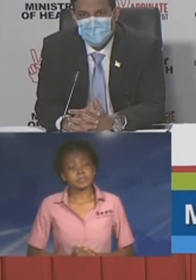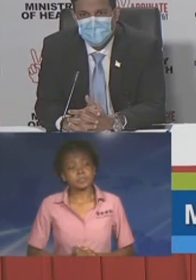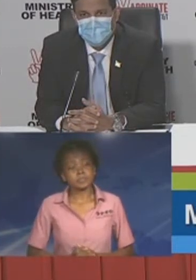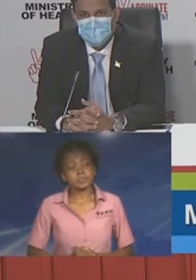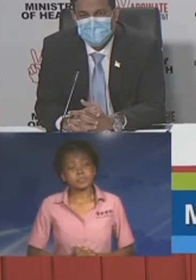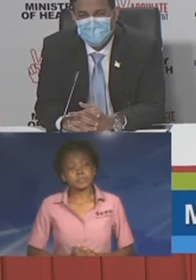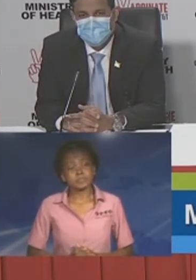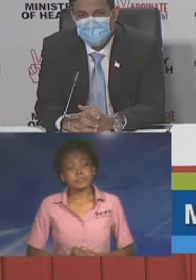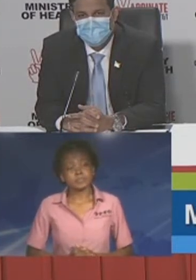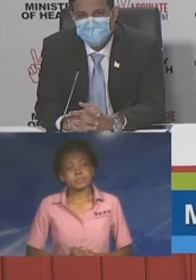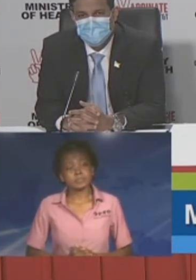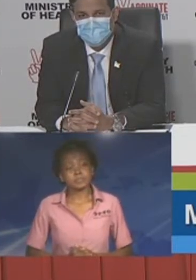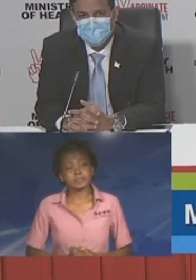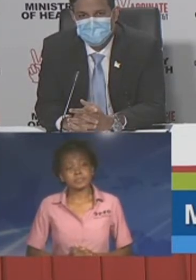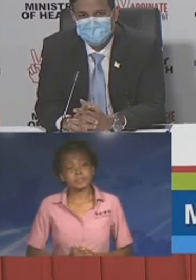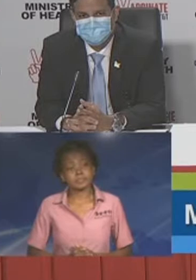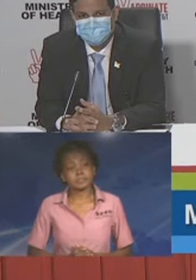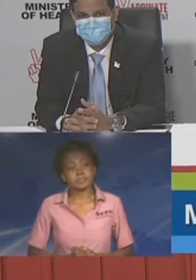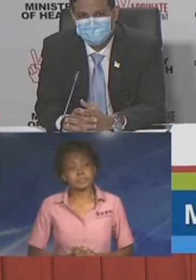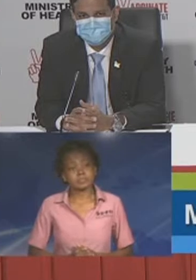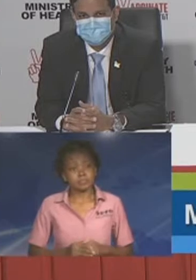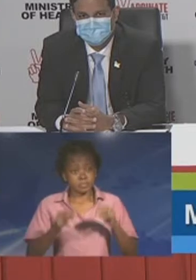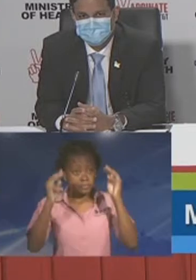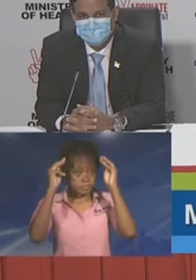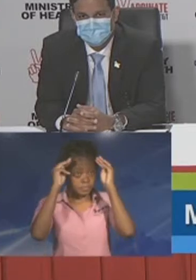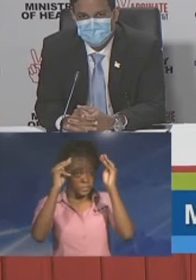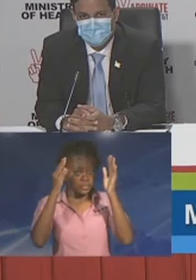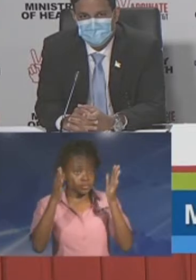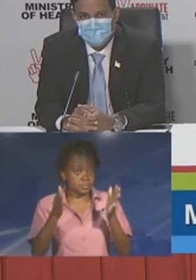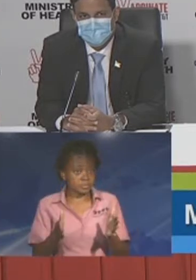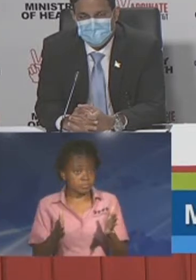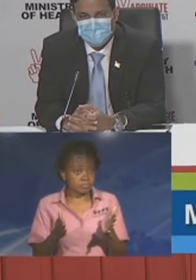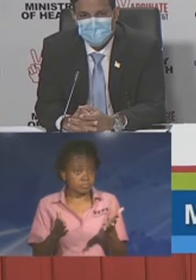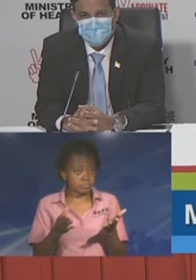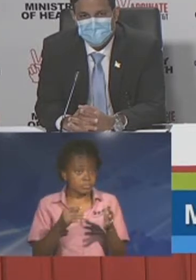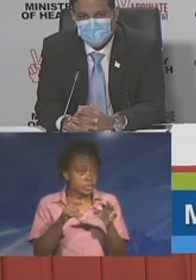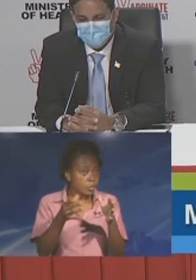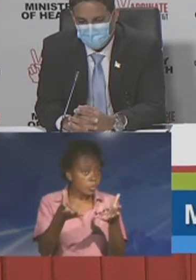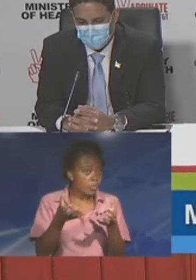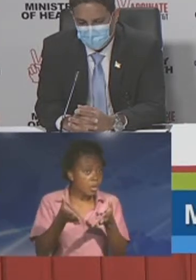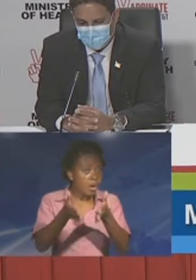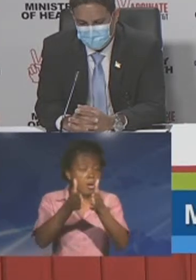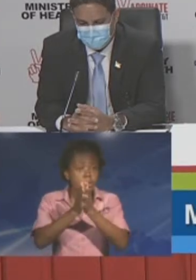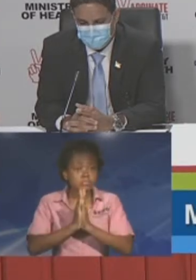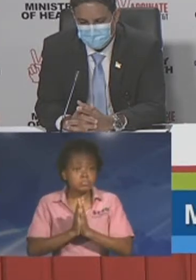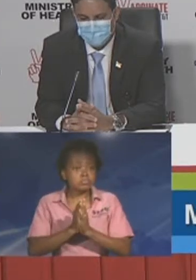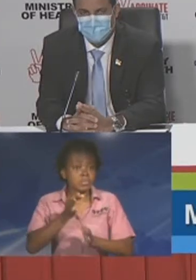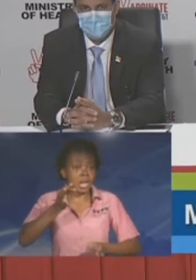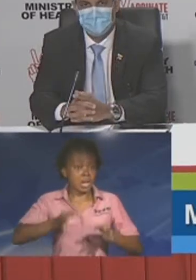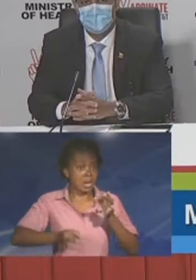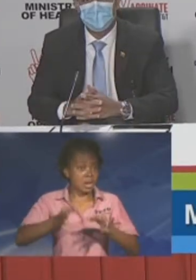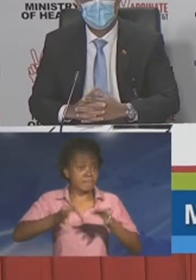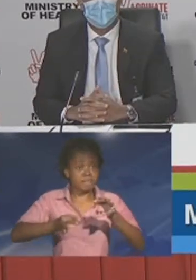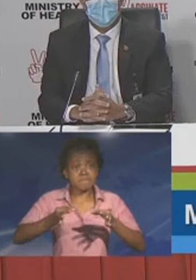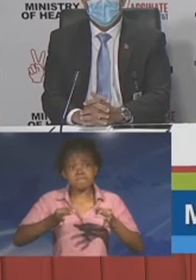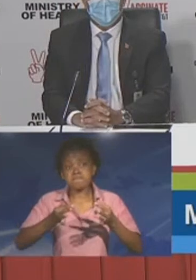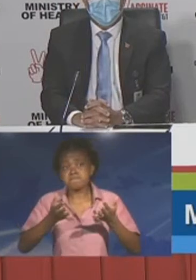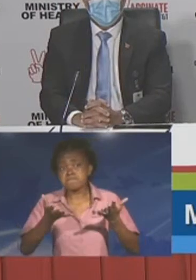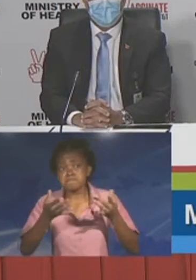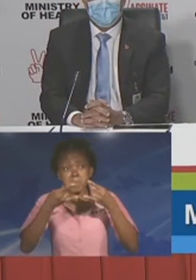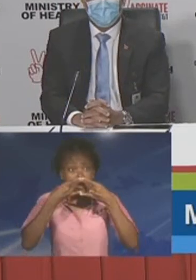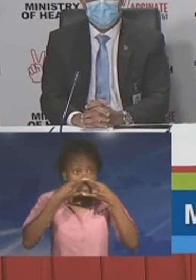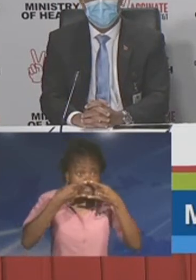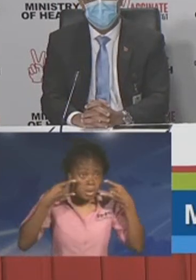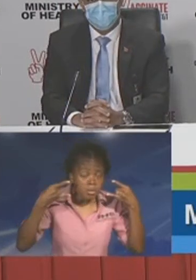Communications. Minister, the other thing is, I just wanted to ask you if the mask wearing, are you satisfied with the